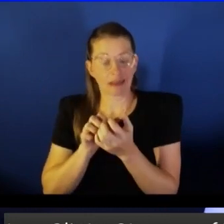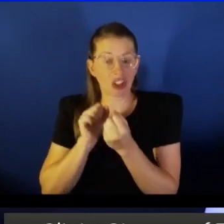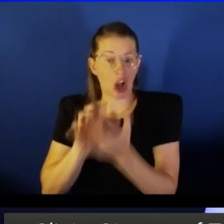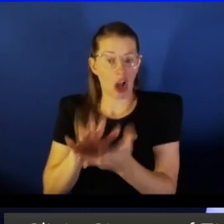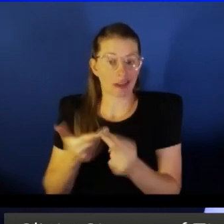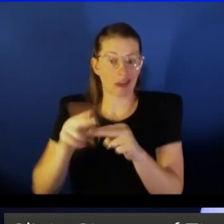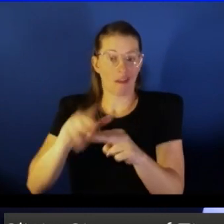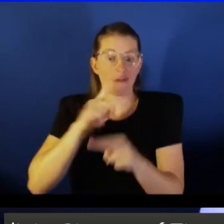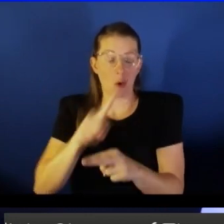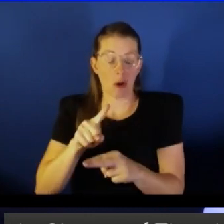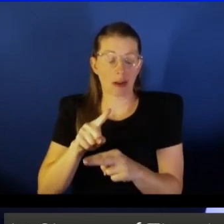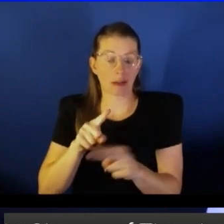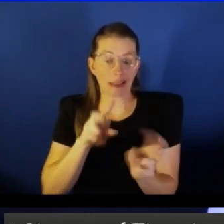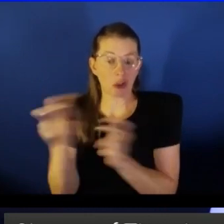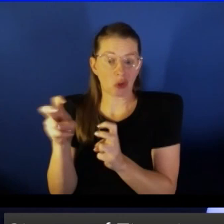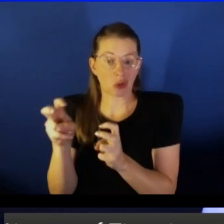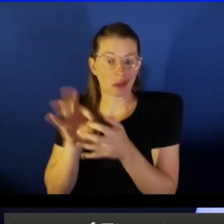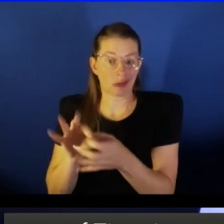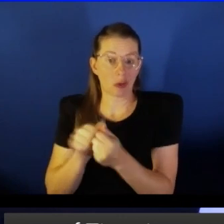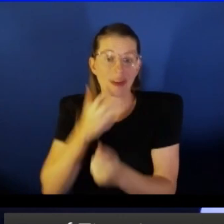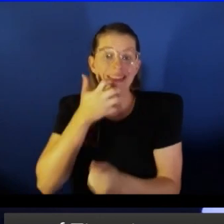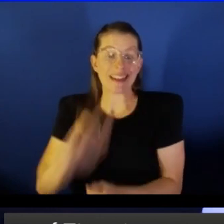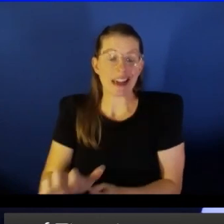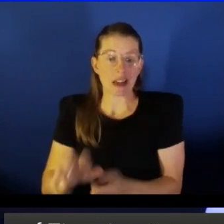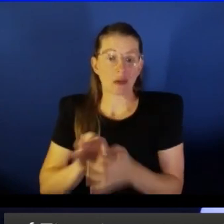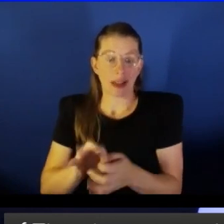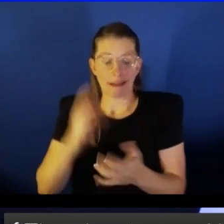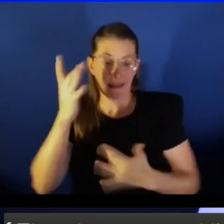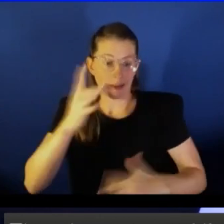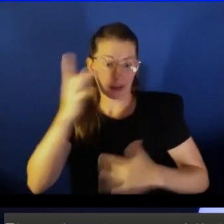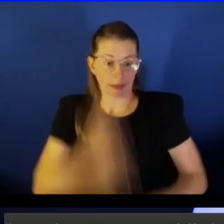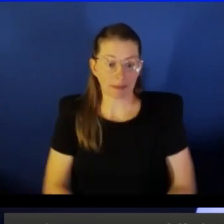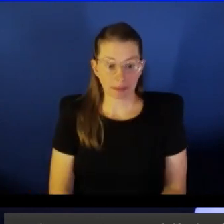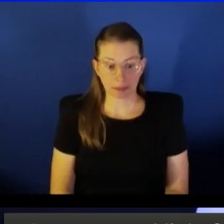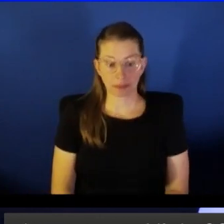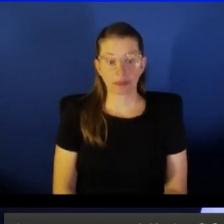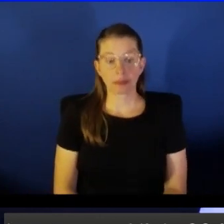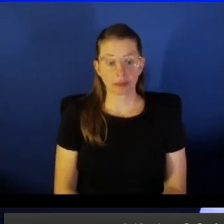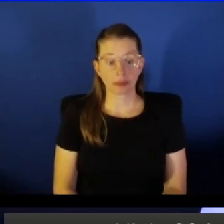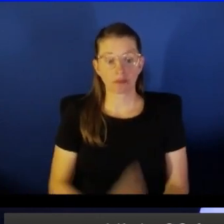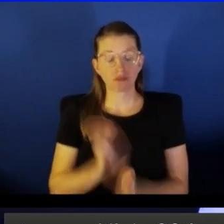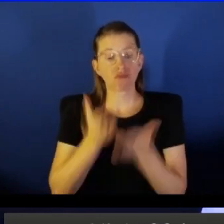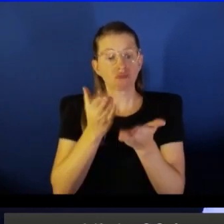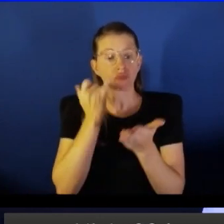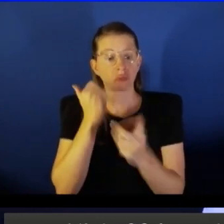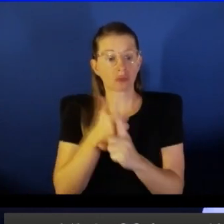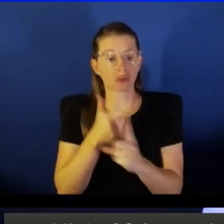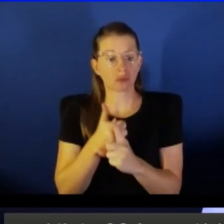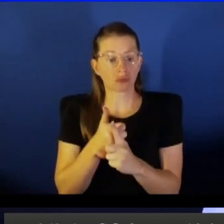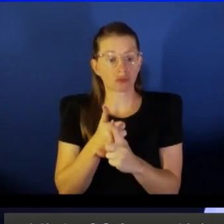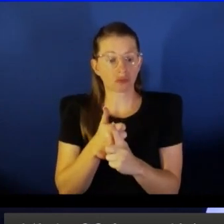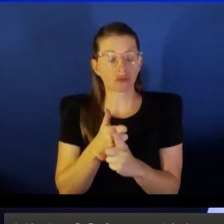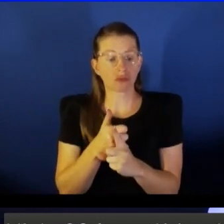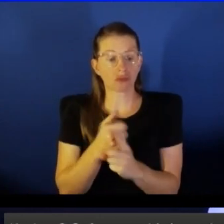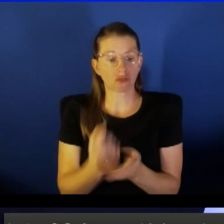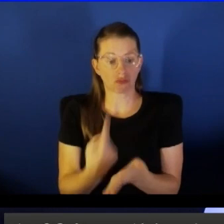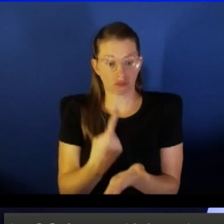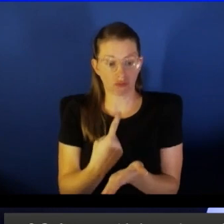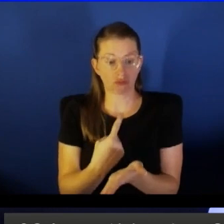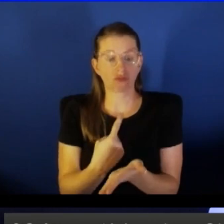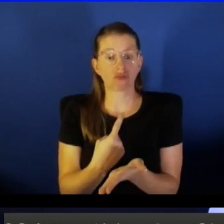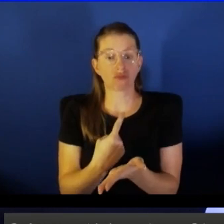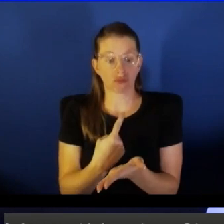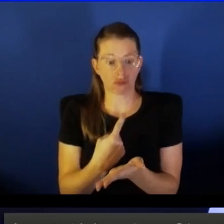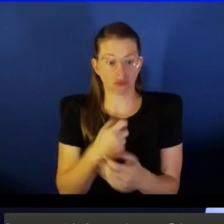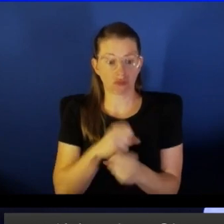having issues with heat-related illness. So we just recommend, if you're on medications like that, be sure to have a discussion with your doctor about what things you